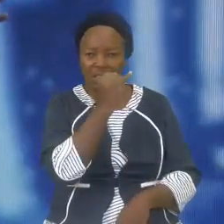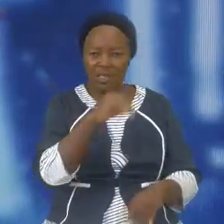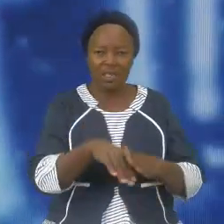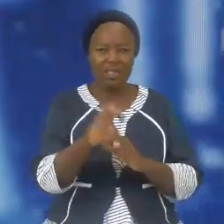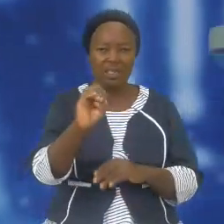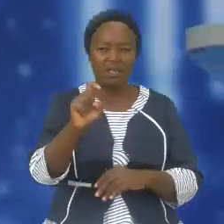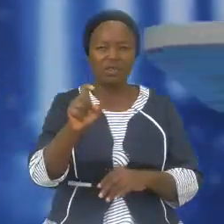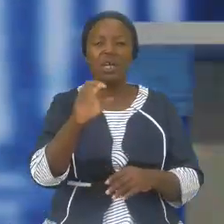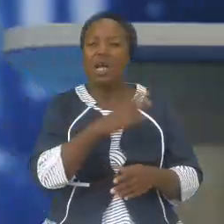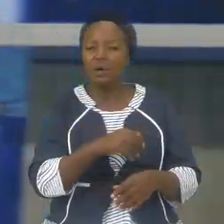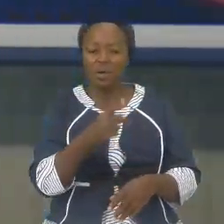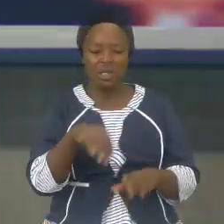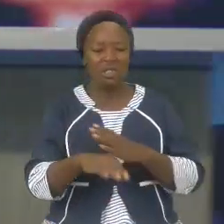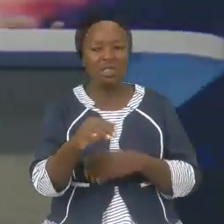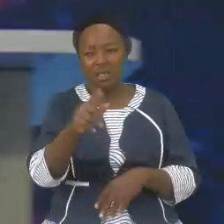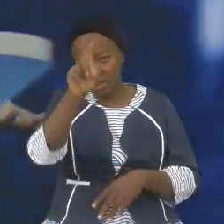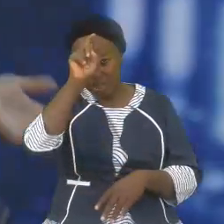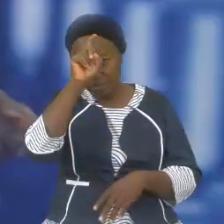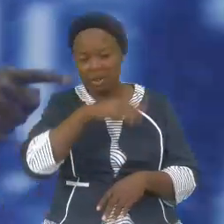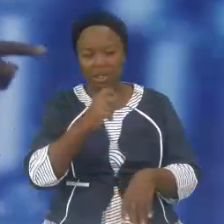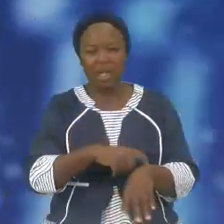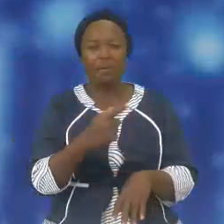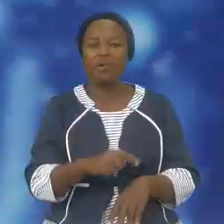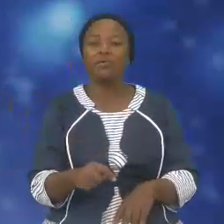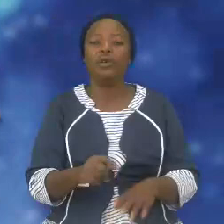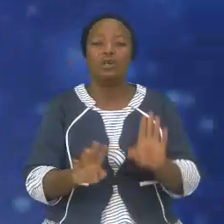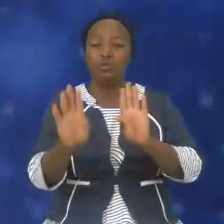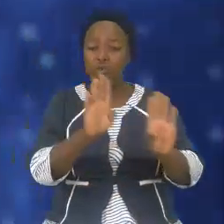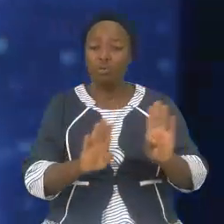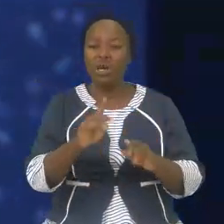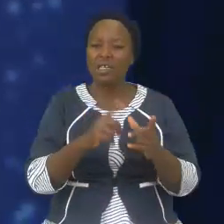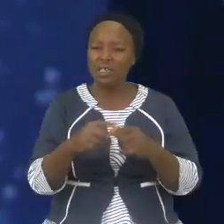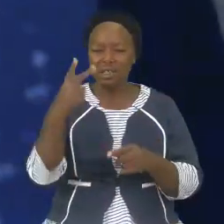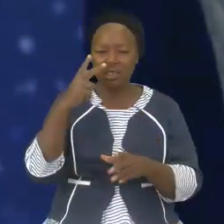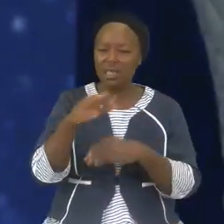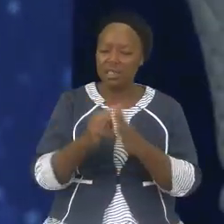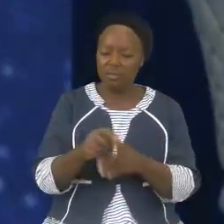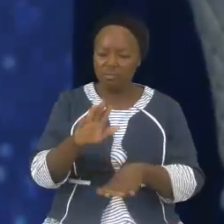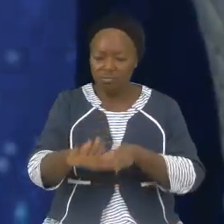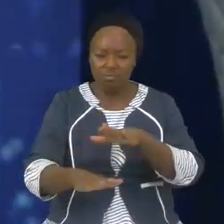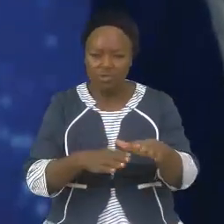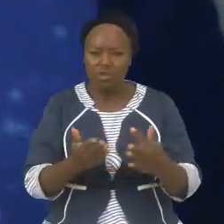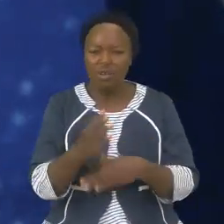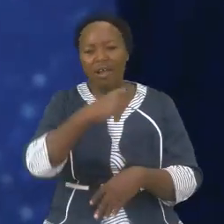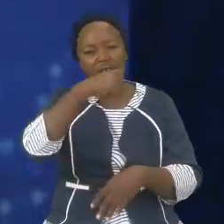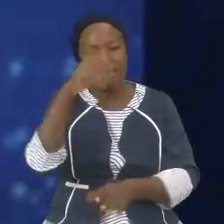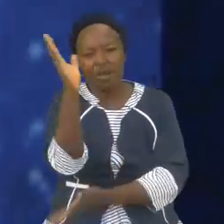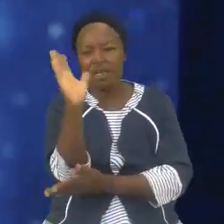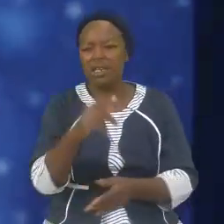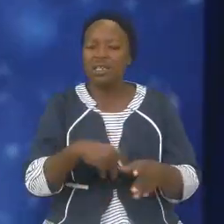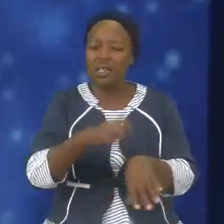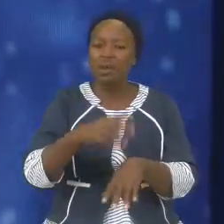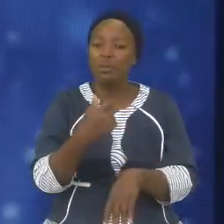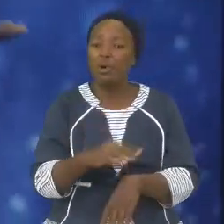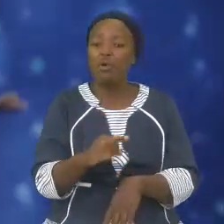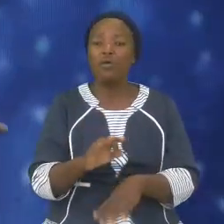a time of trouble. And look at them as we were passing through the wilderness, a time of trouble. They got to Canaan, and